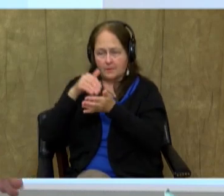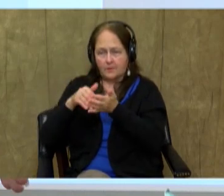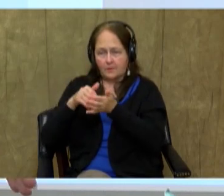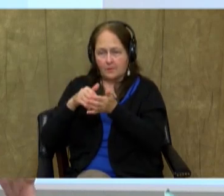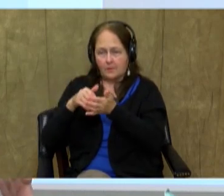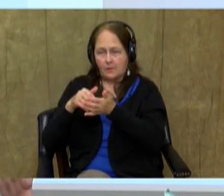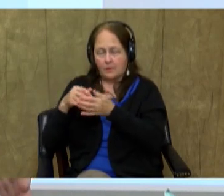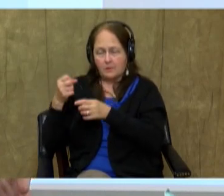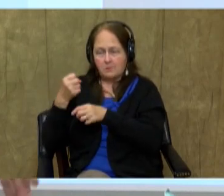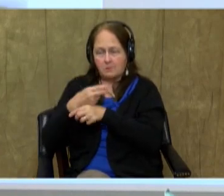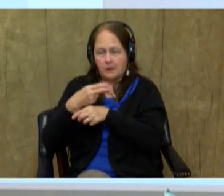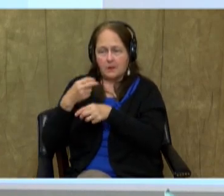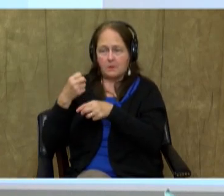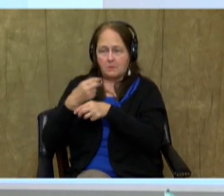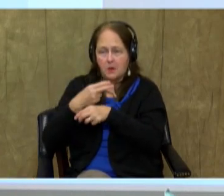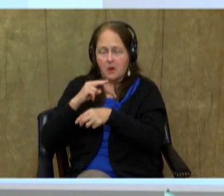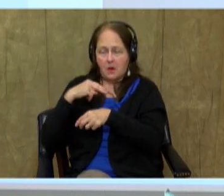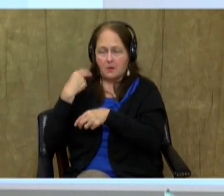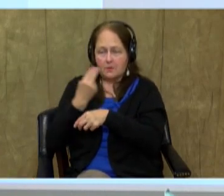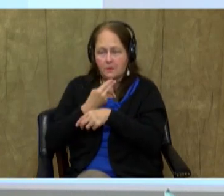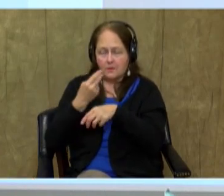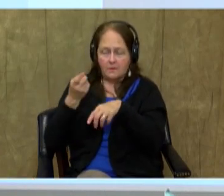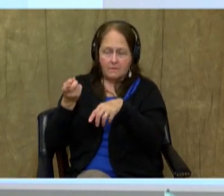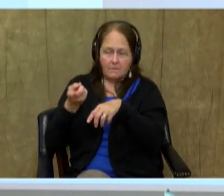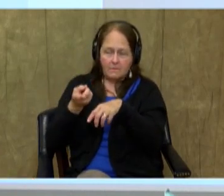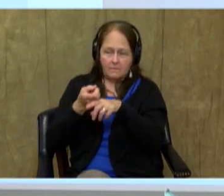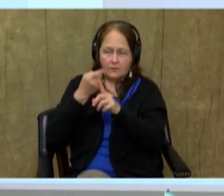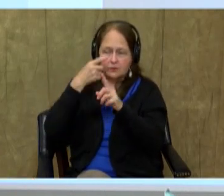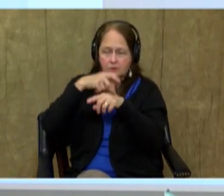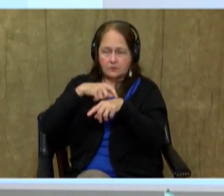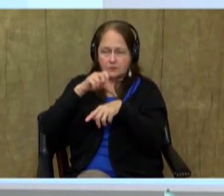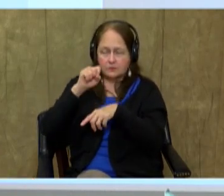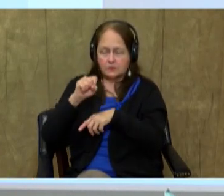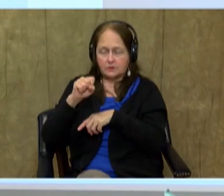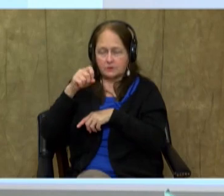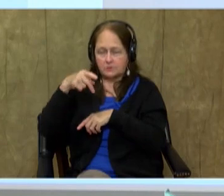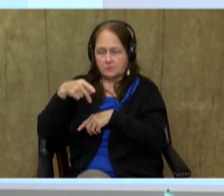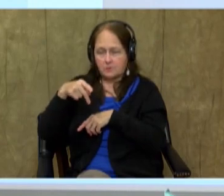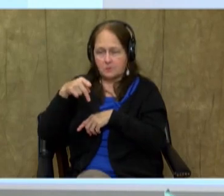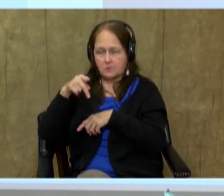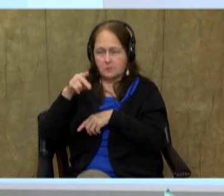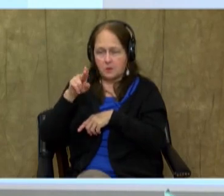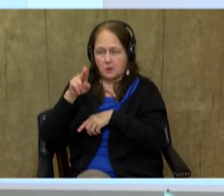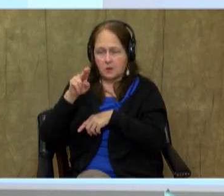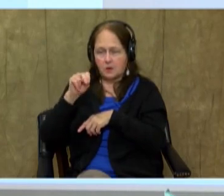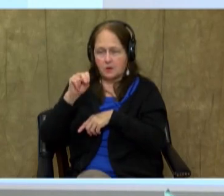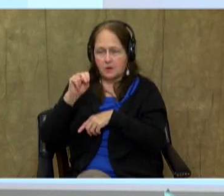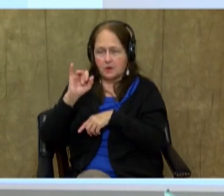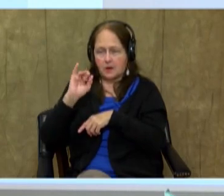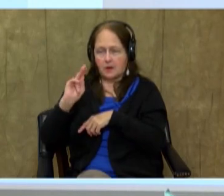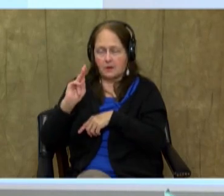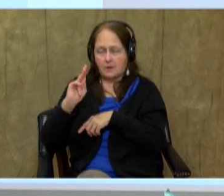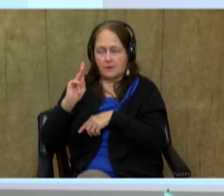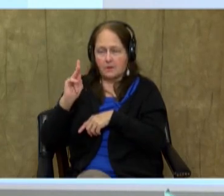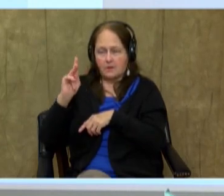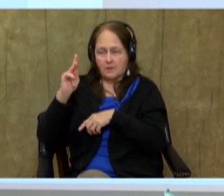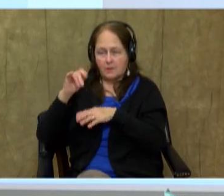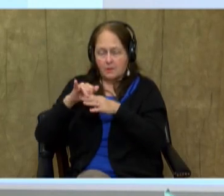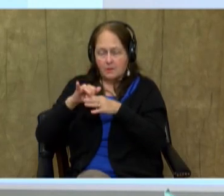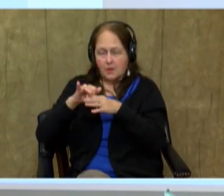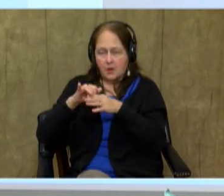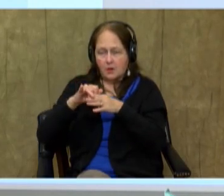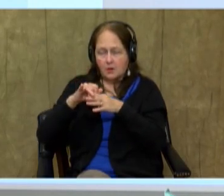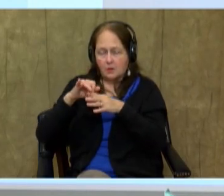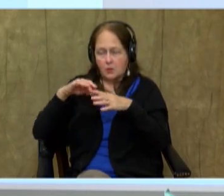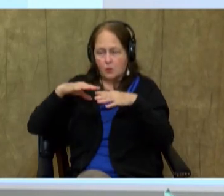they kind of beat us. And the first time that they beat us was with Sputnik. They got their satellite into orbit before